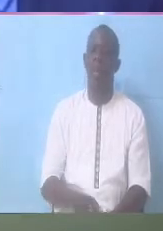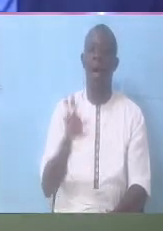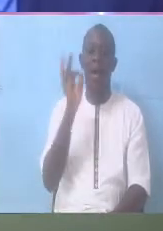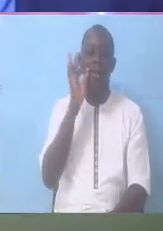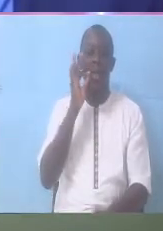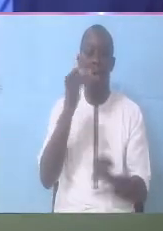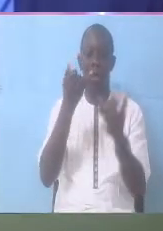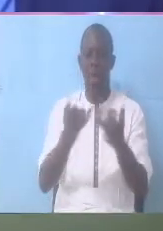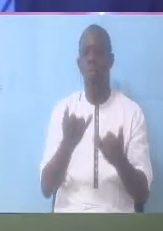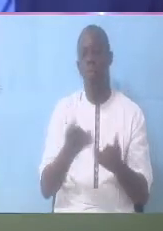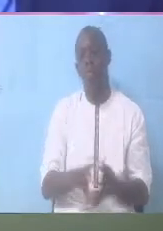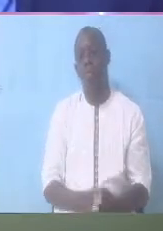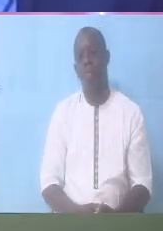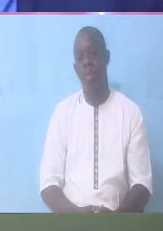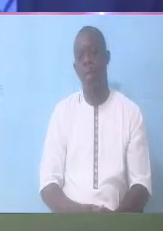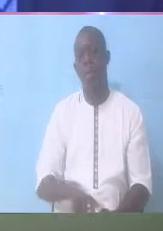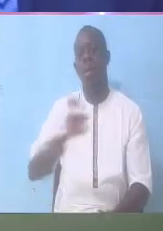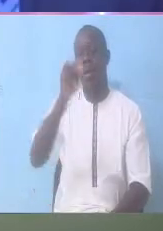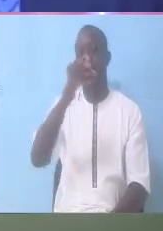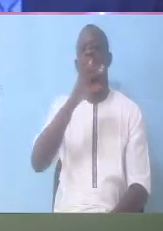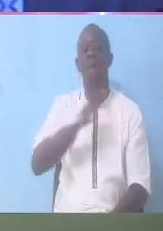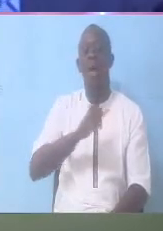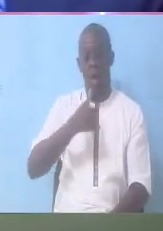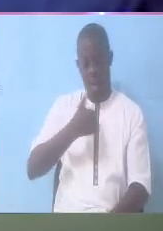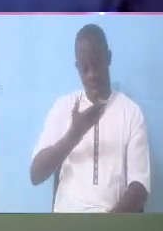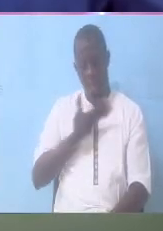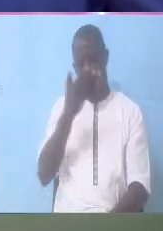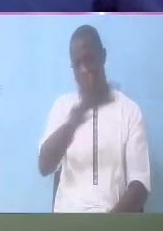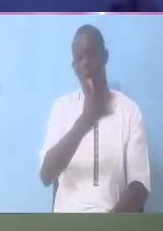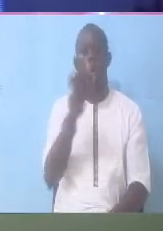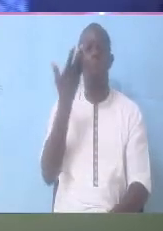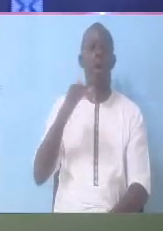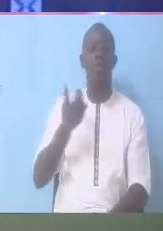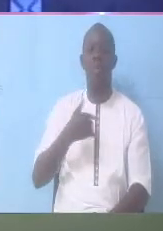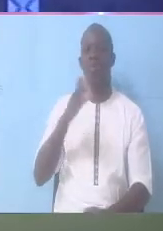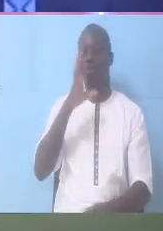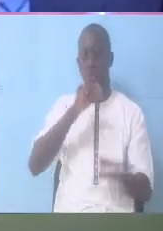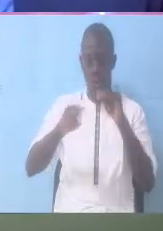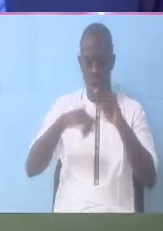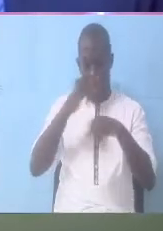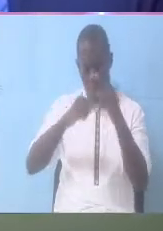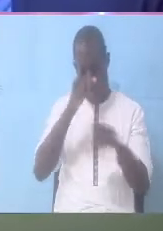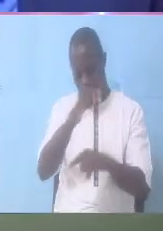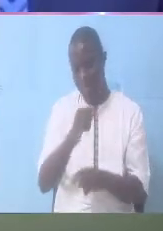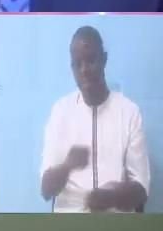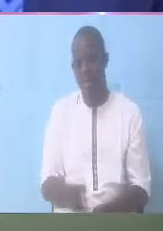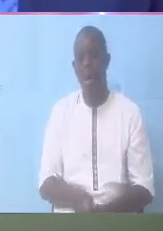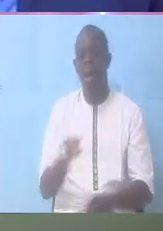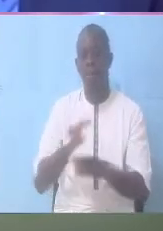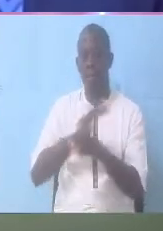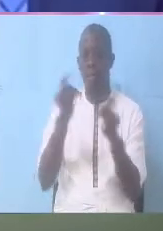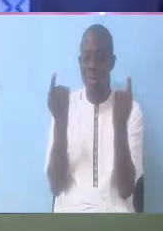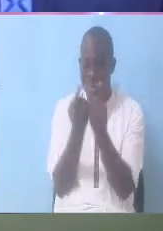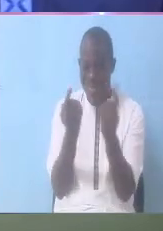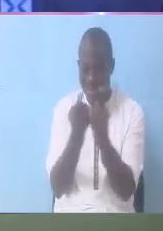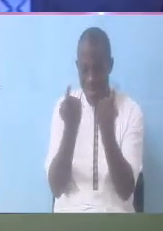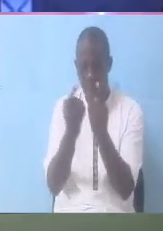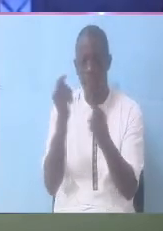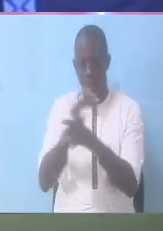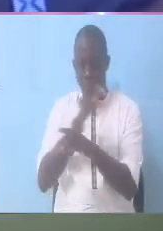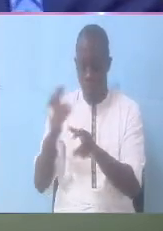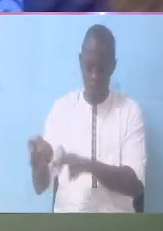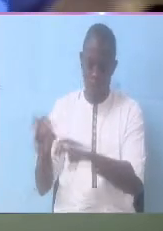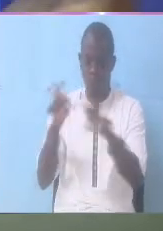now? Yes, sir. I was there when they are saying it. In fact, because I was taking the luggages up. Ha tonyala mbijele